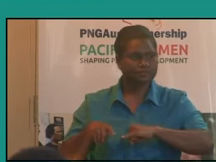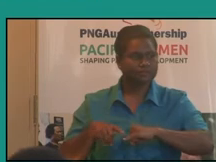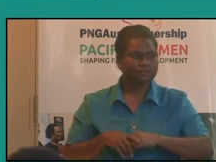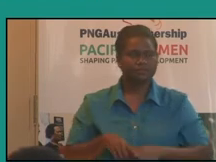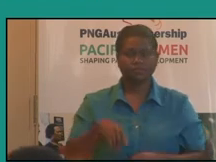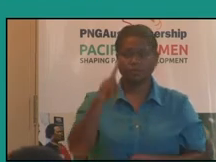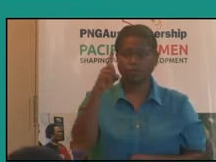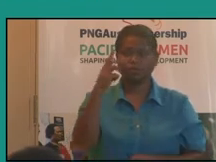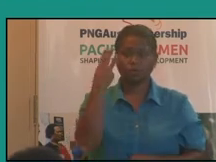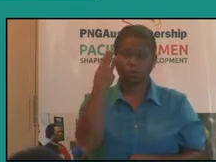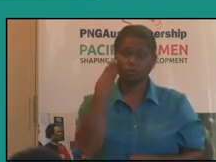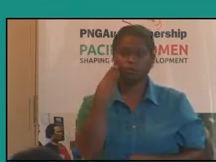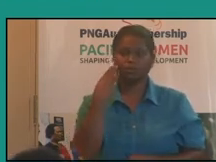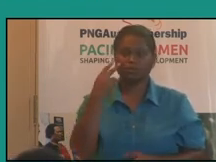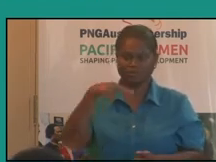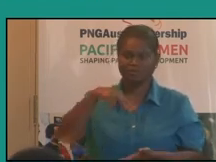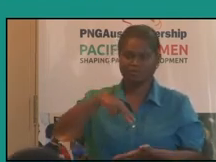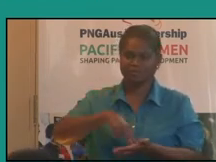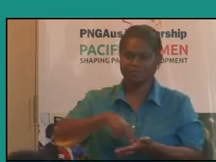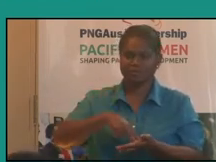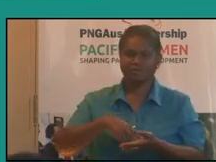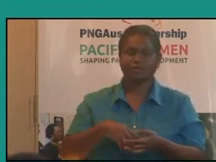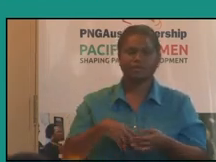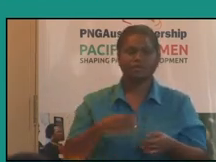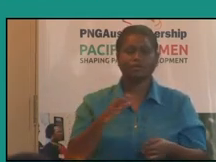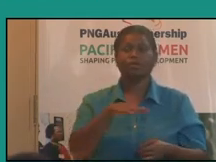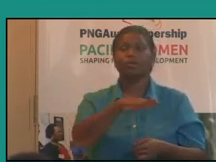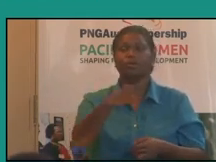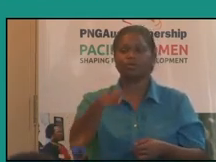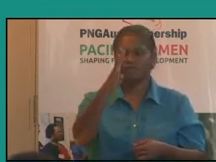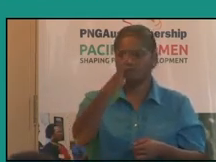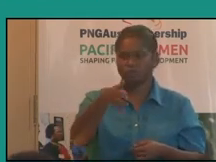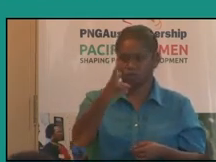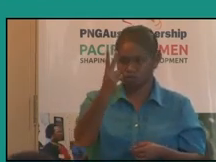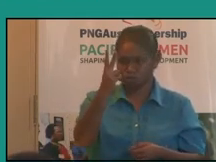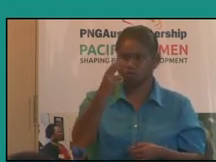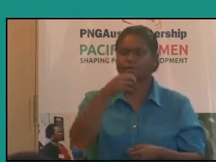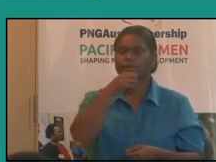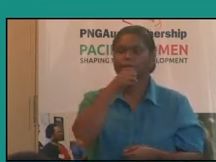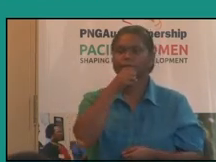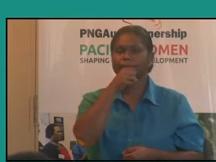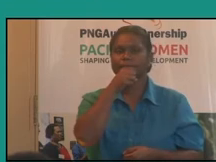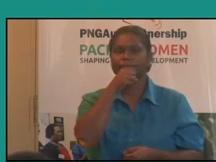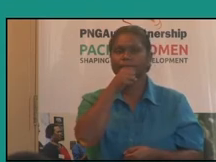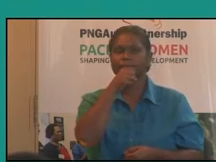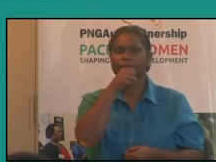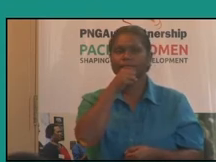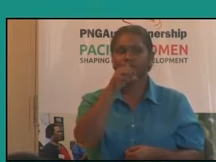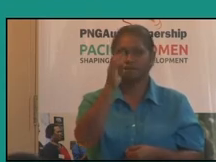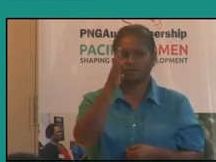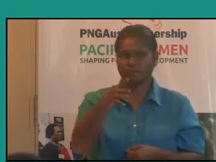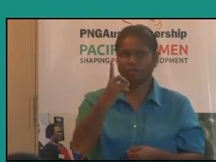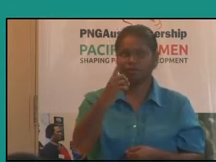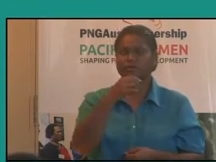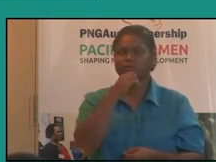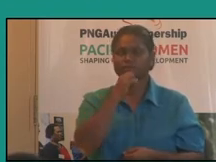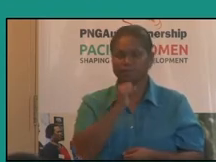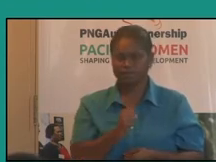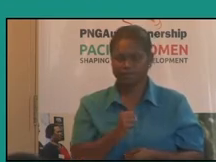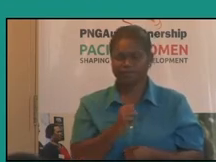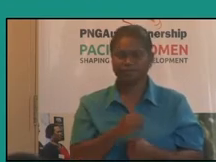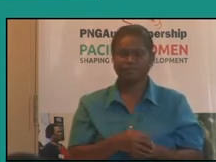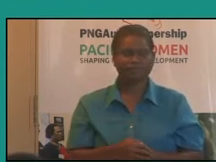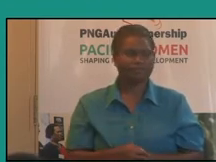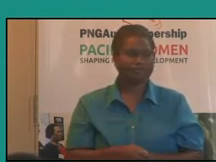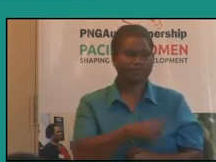one woman running amongst, I think, 42 candidates, 41 candidates. And when